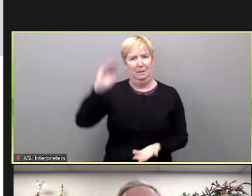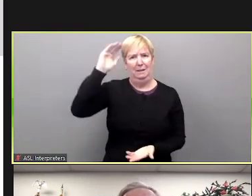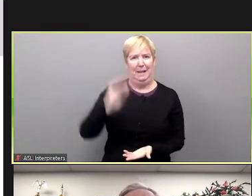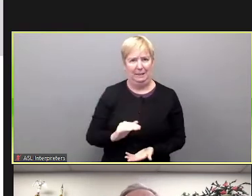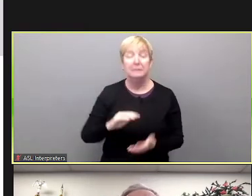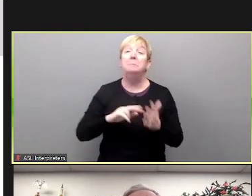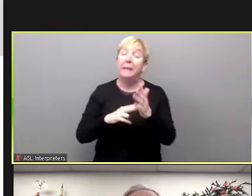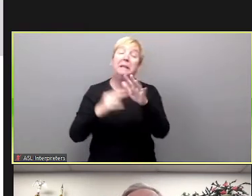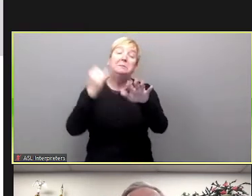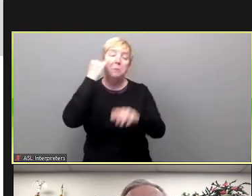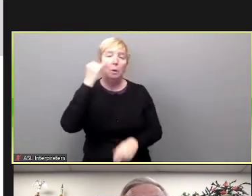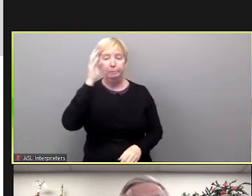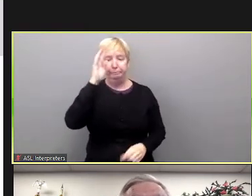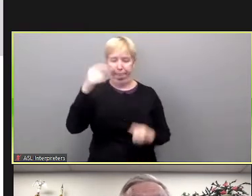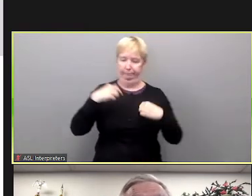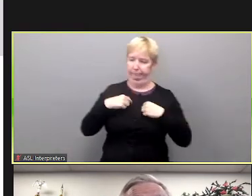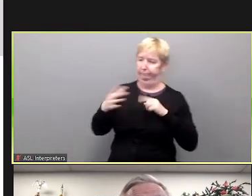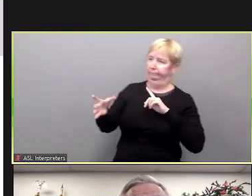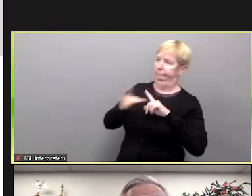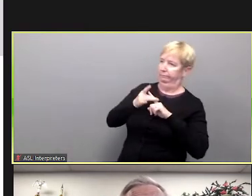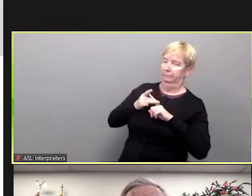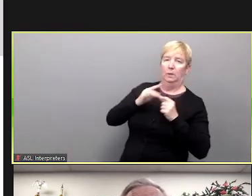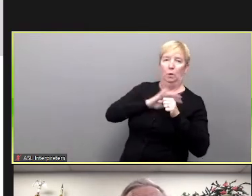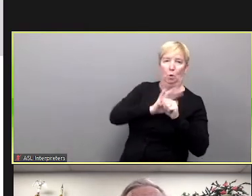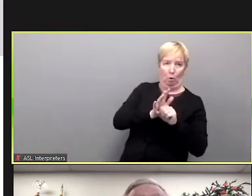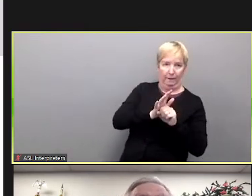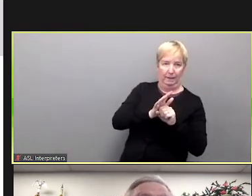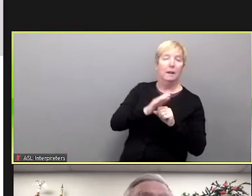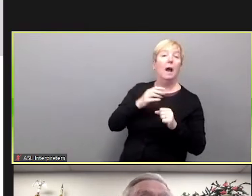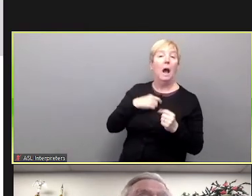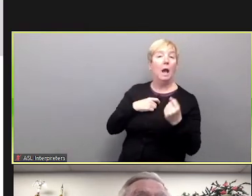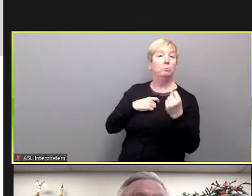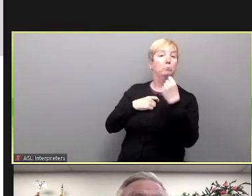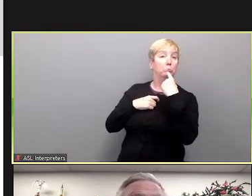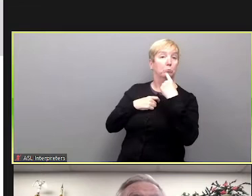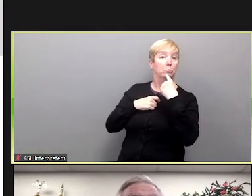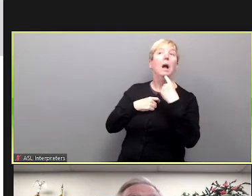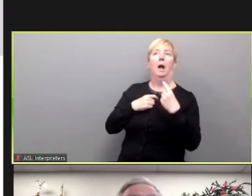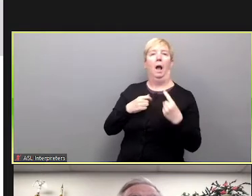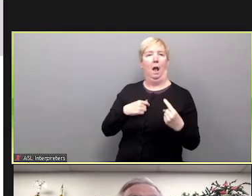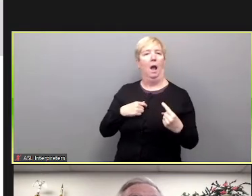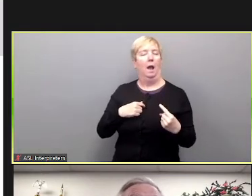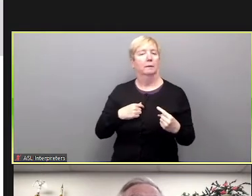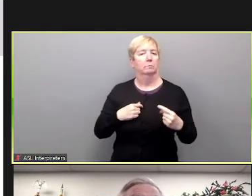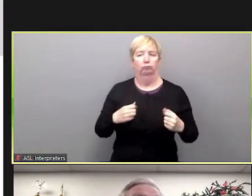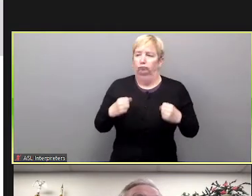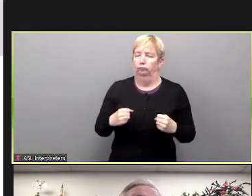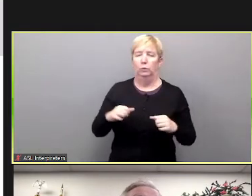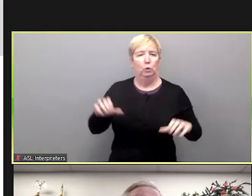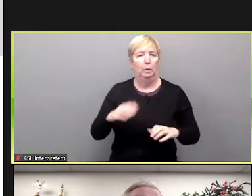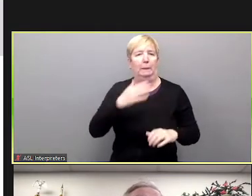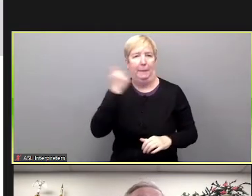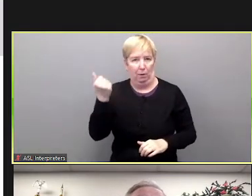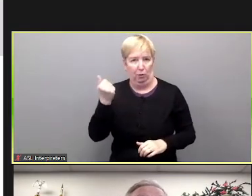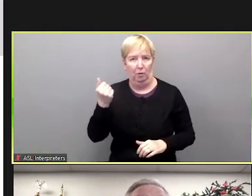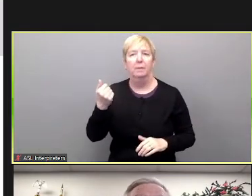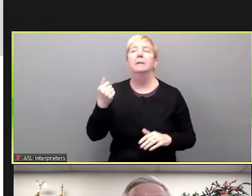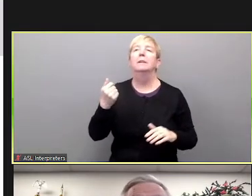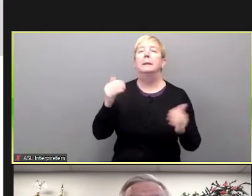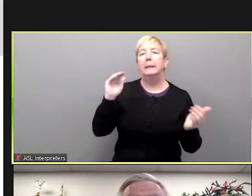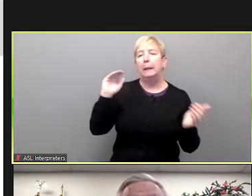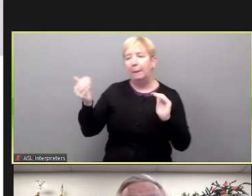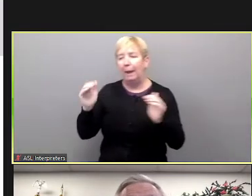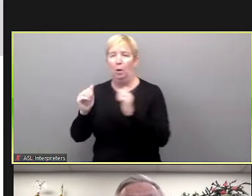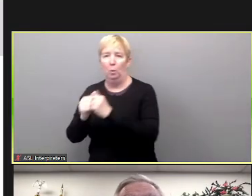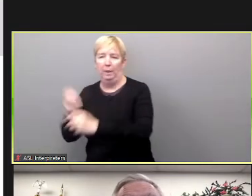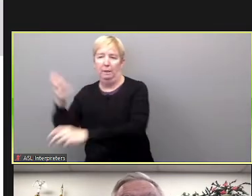COVID and you take one of these oral drugs, you actually do better than taking an IV or